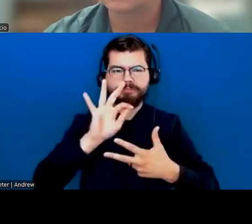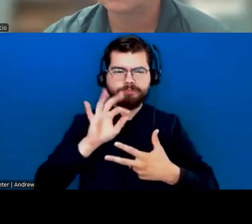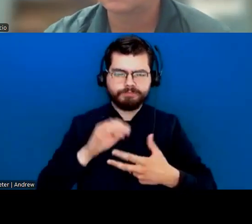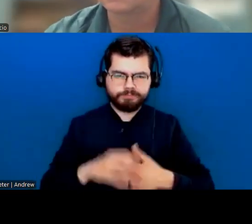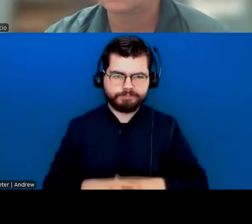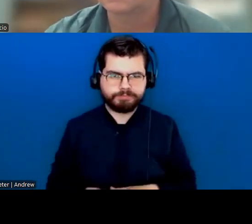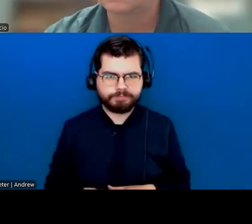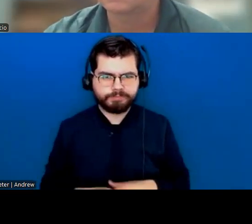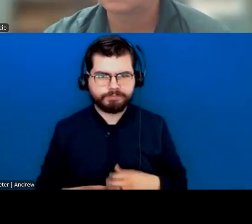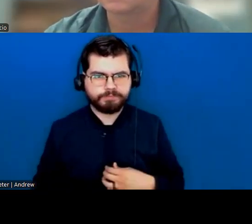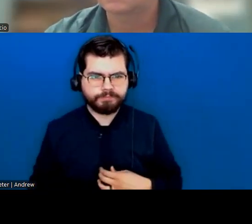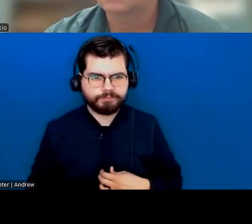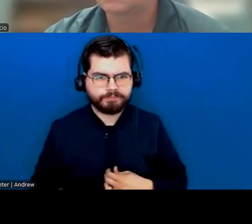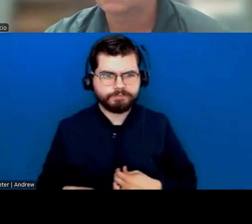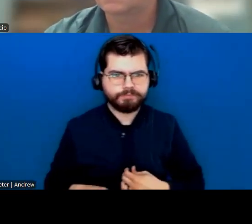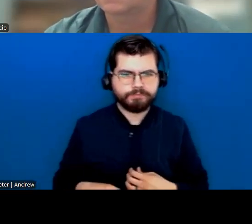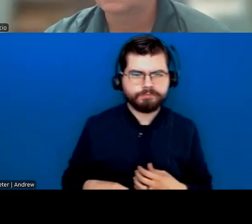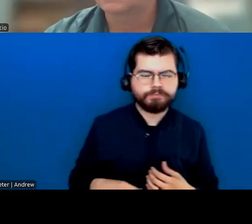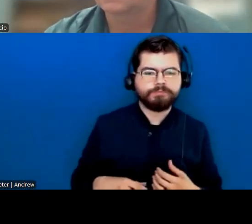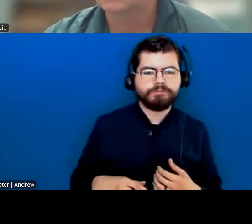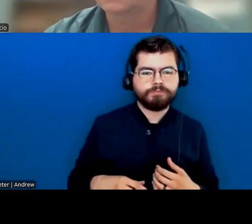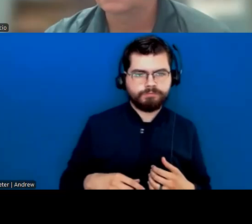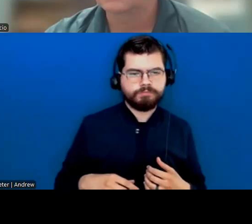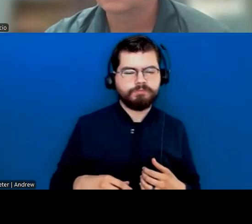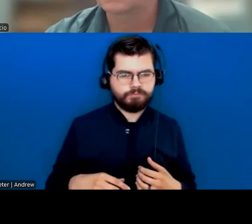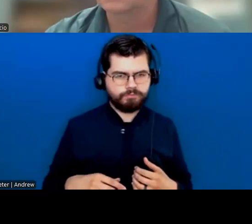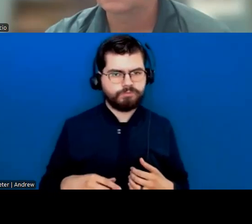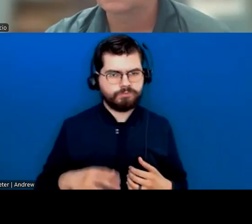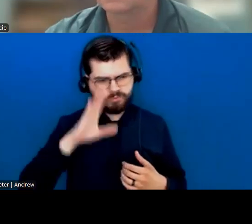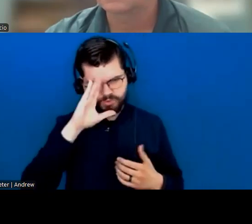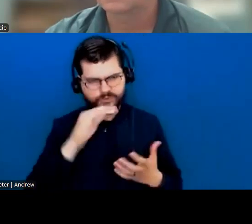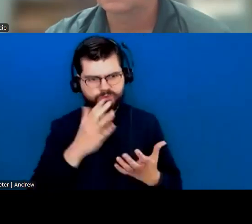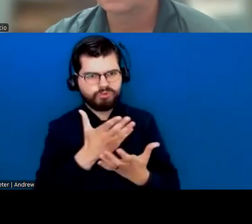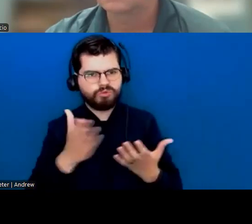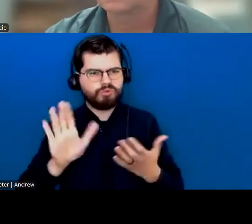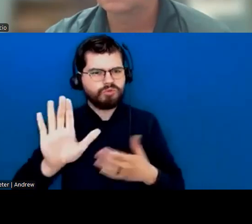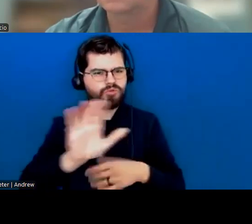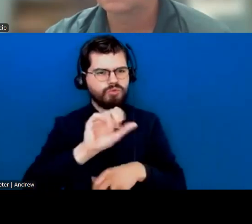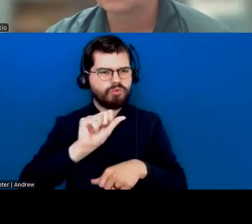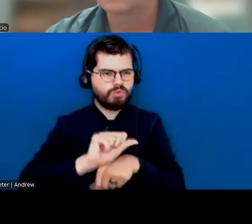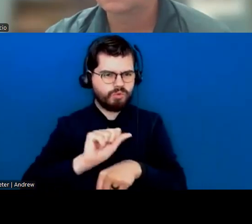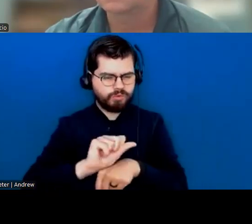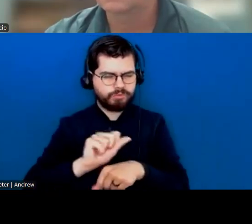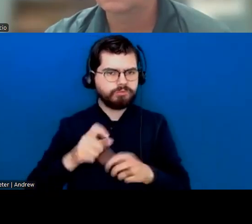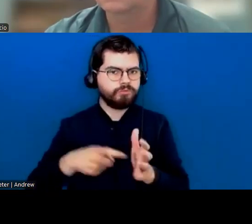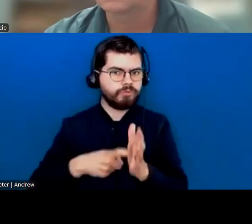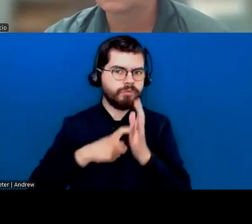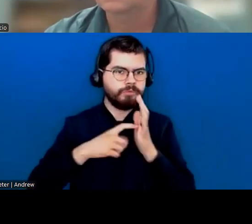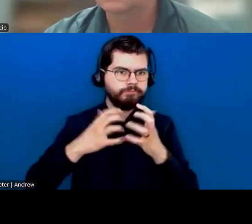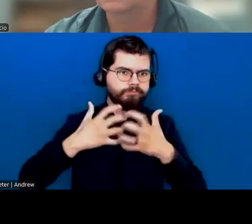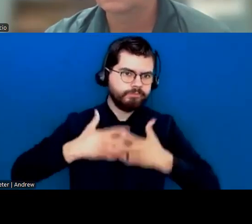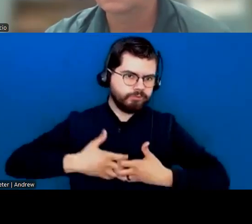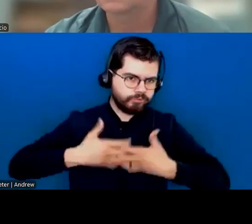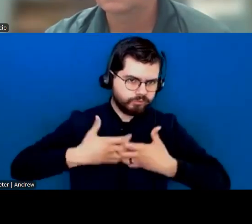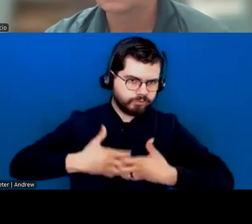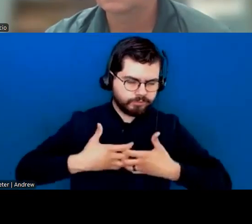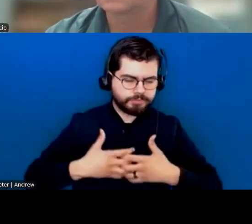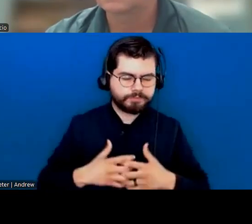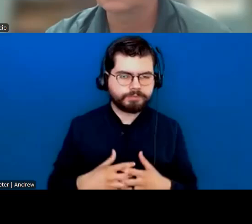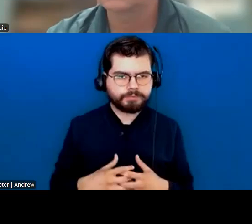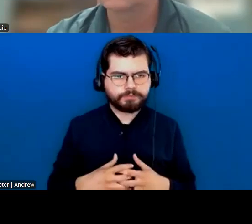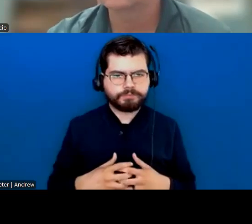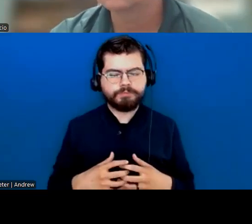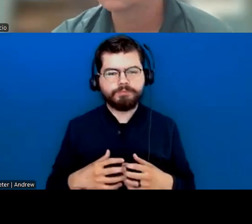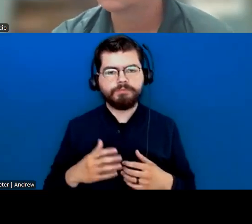In everyone's work, a lot of this requires obviously machinery. How are you managing the disturbance